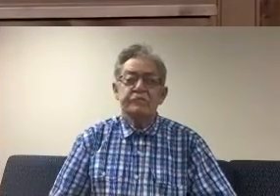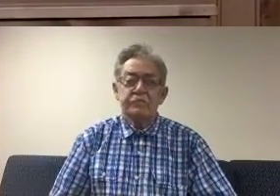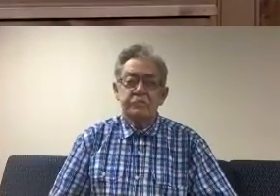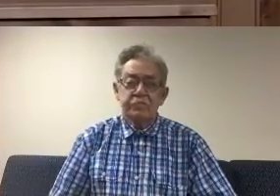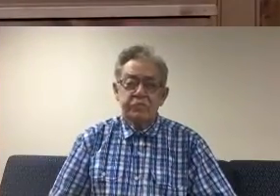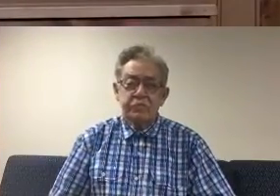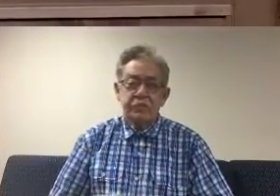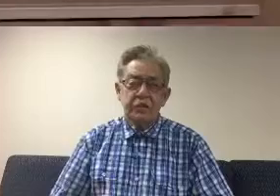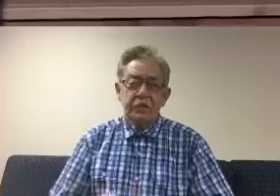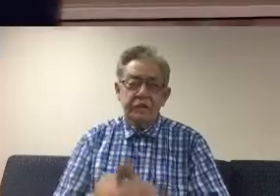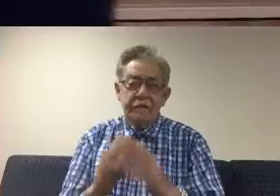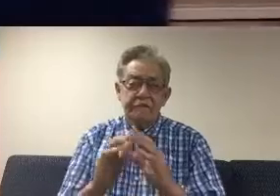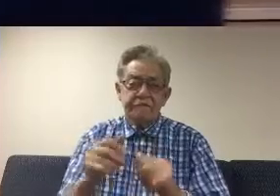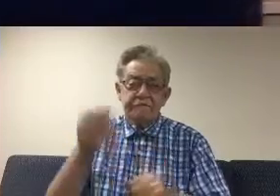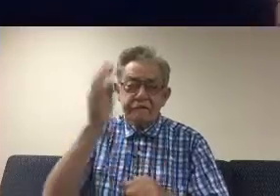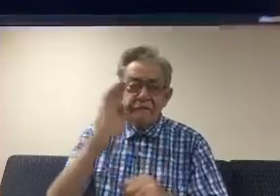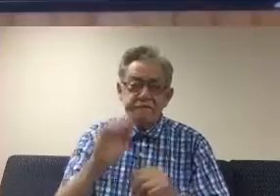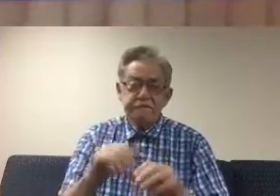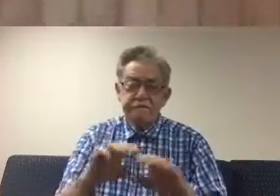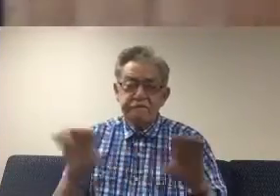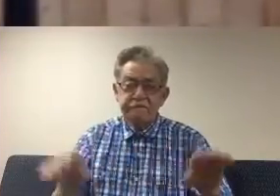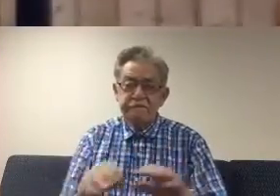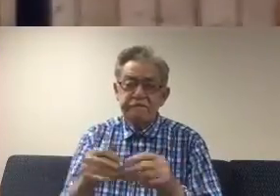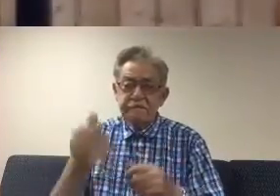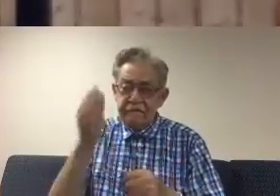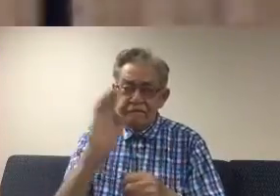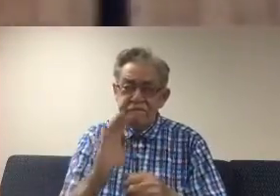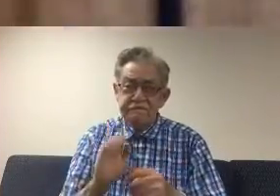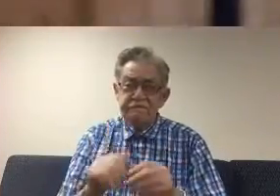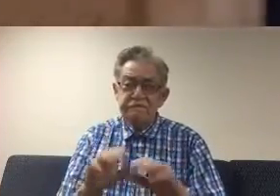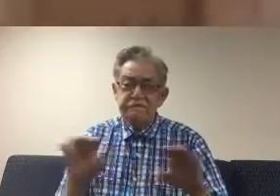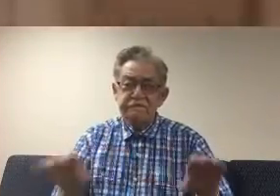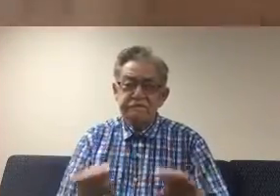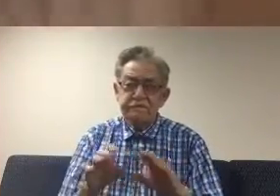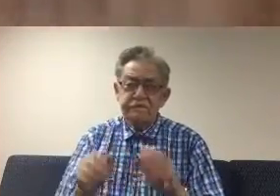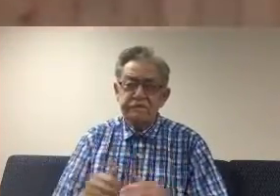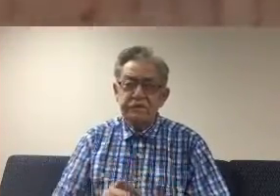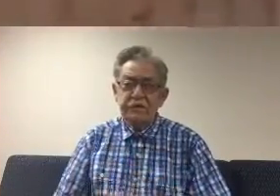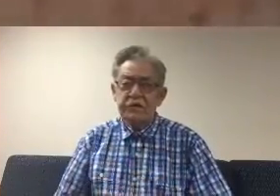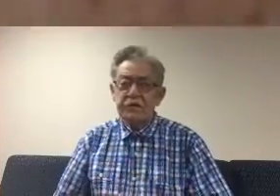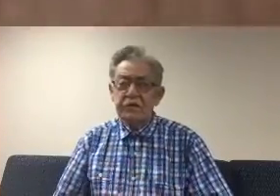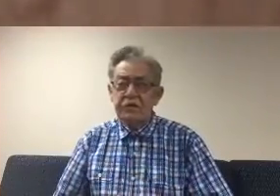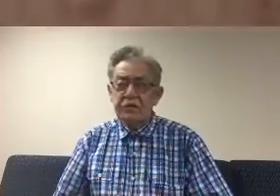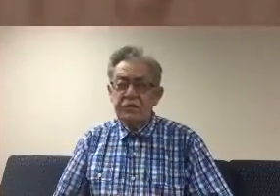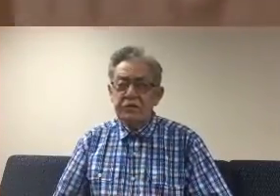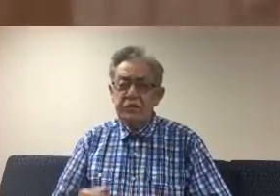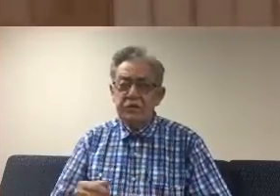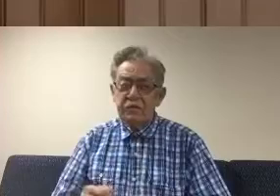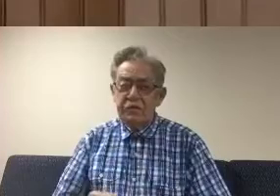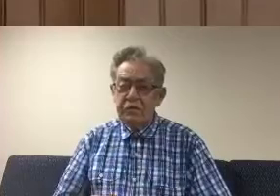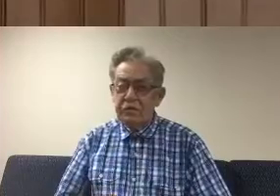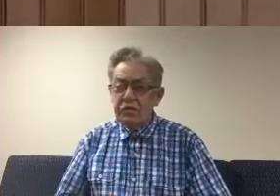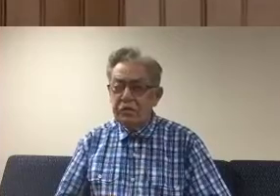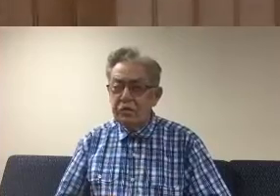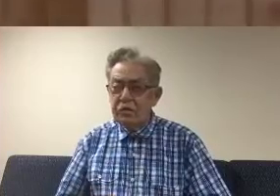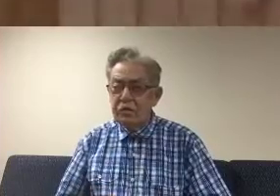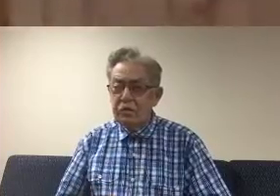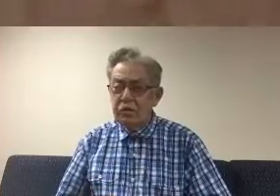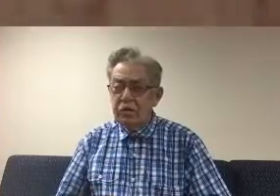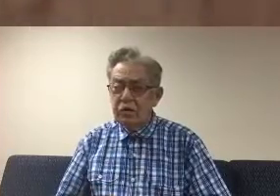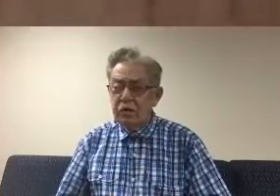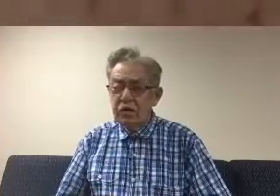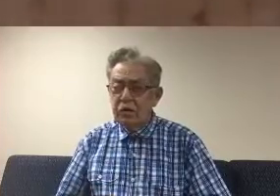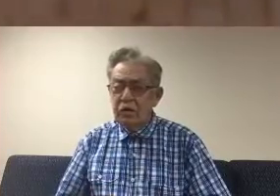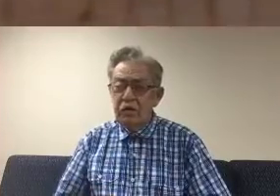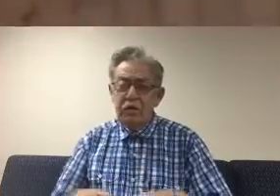and to allow God to do what God does with His truth, which is to change lives and to